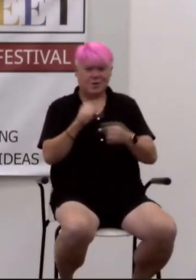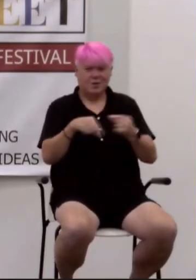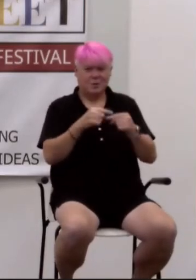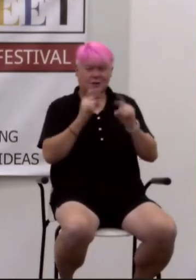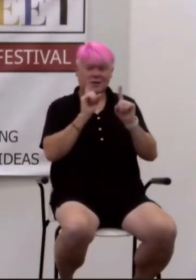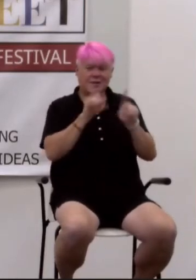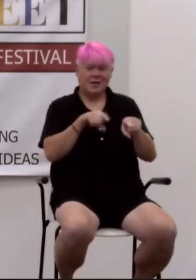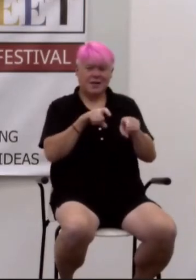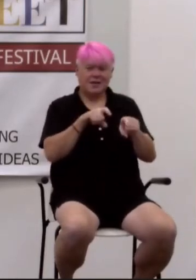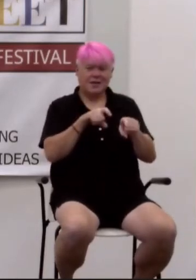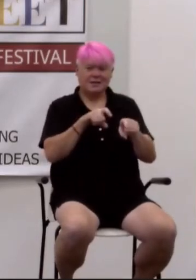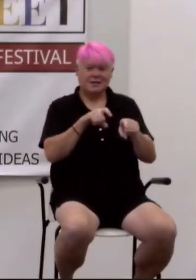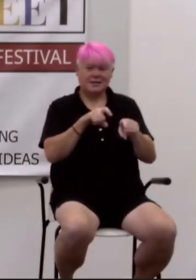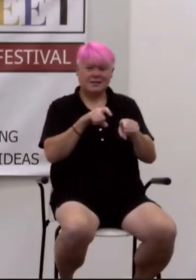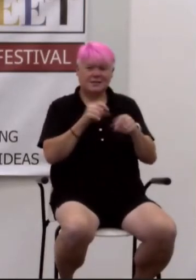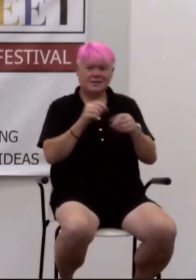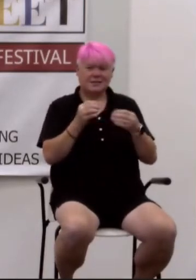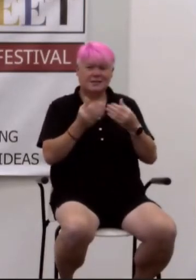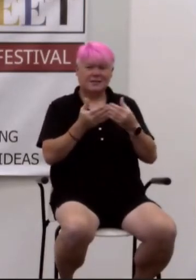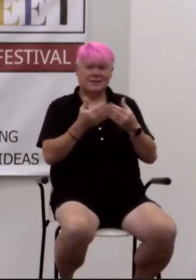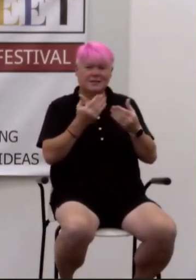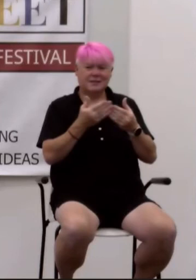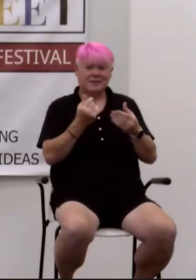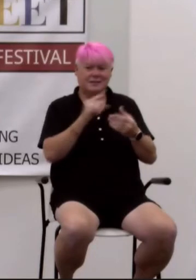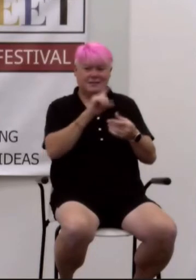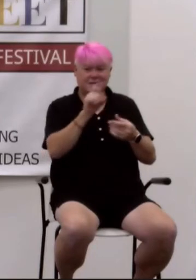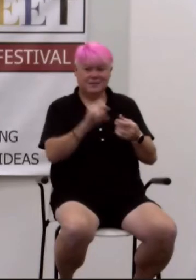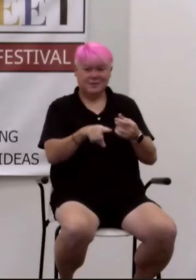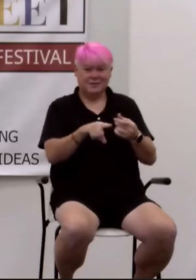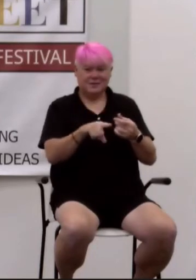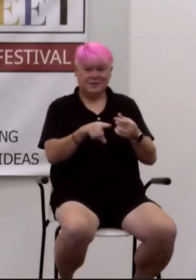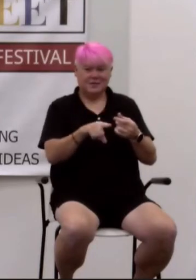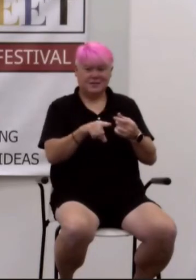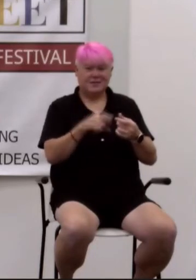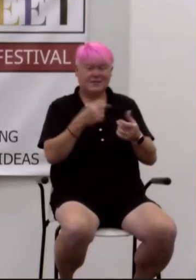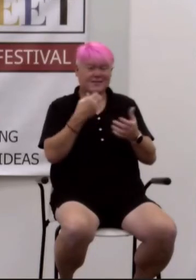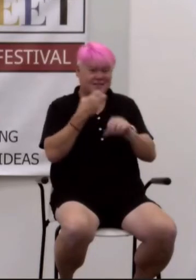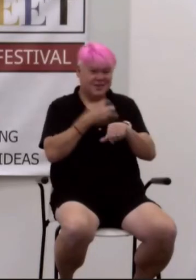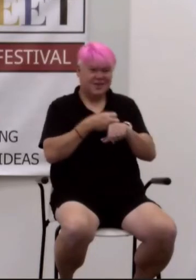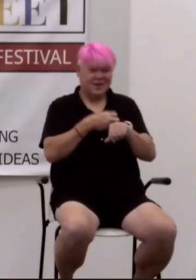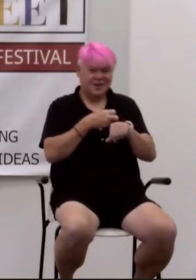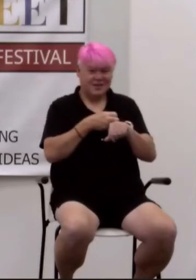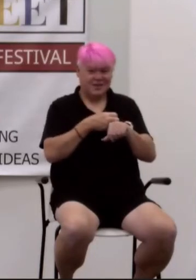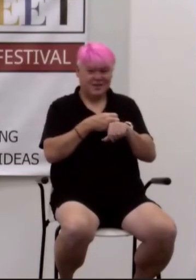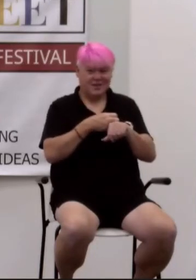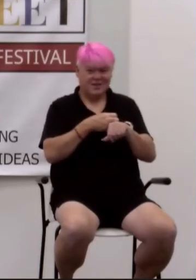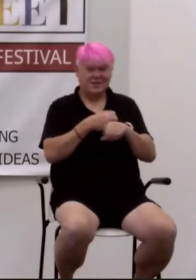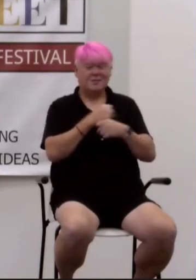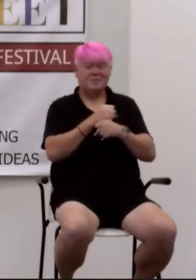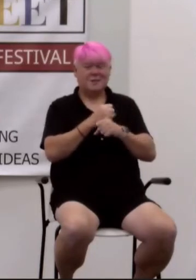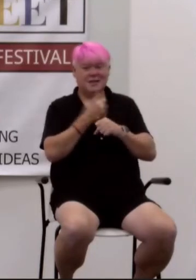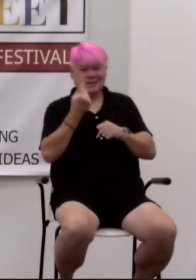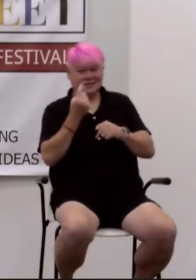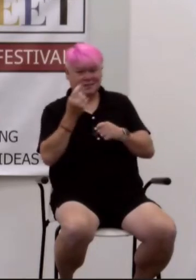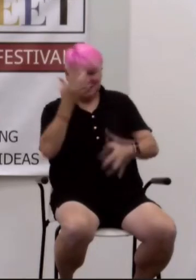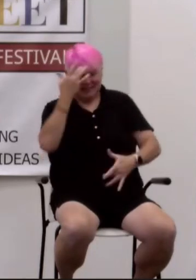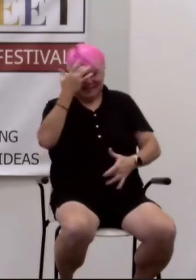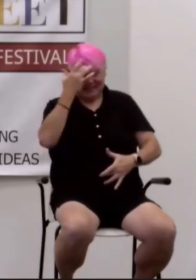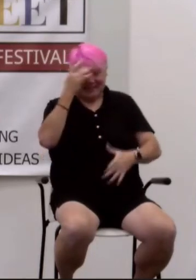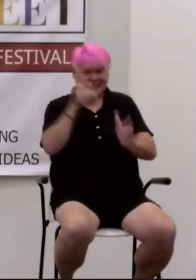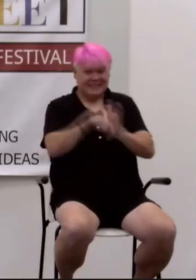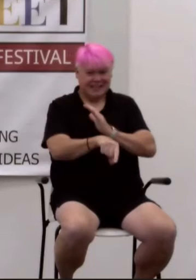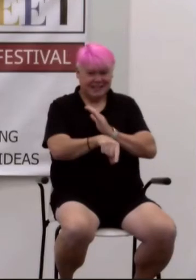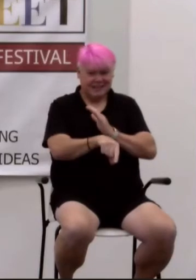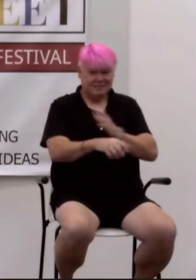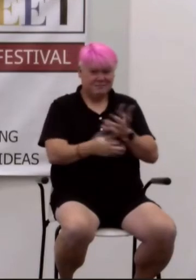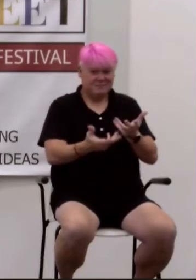you know, how long does thallium take? The answer is actually quite complex. To make someone sick, how long does it take to kill them? You know,